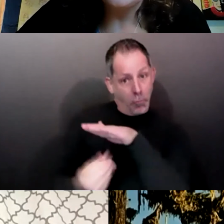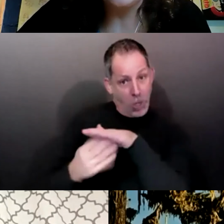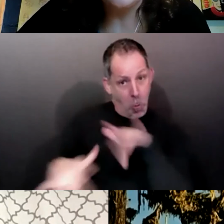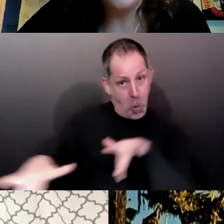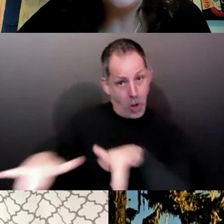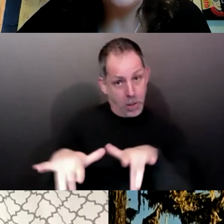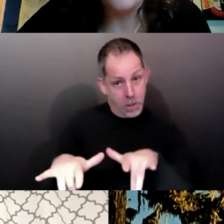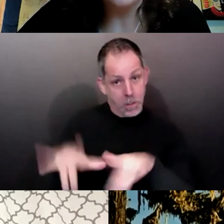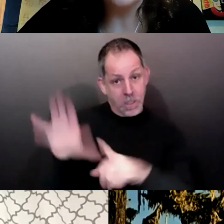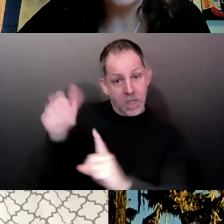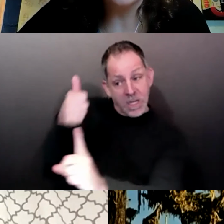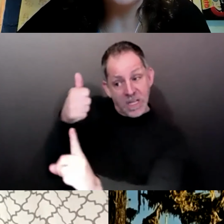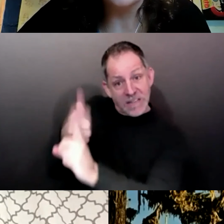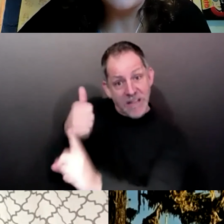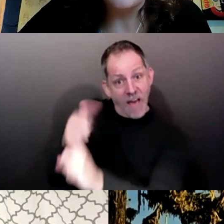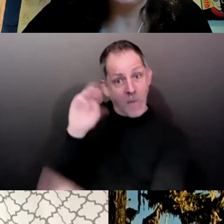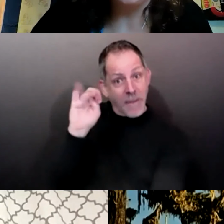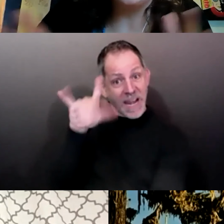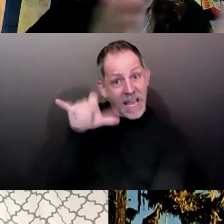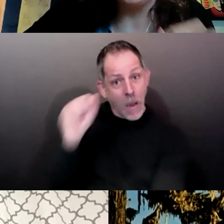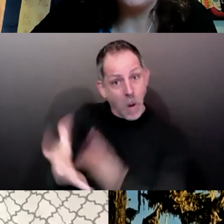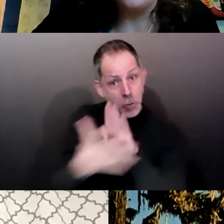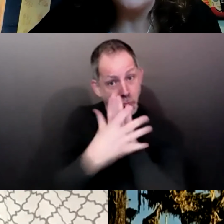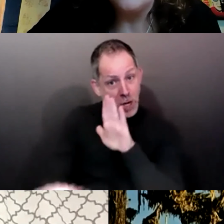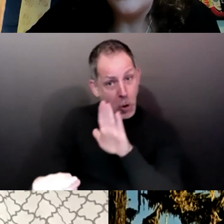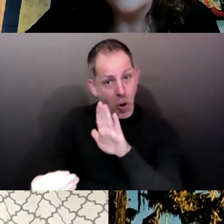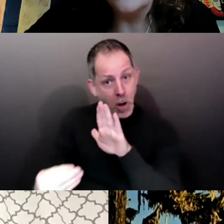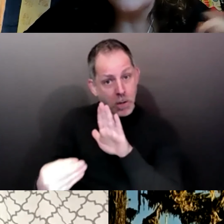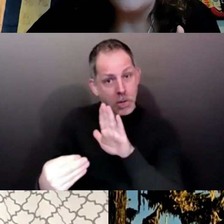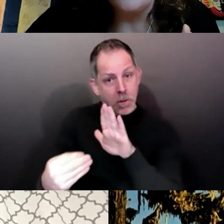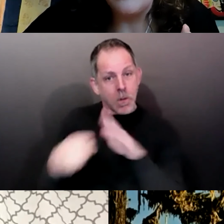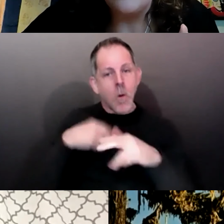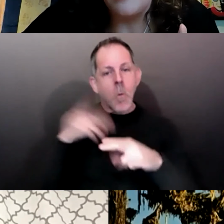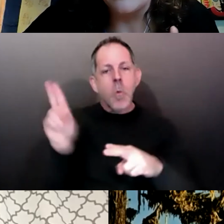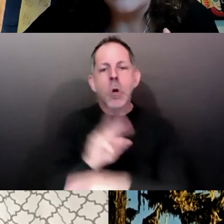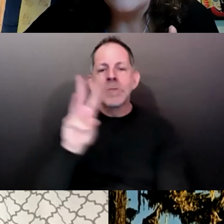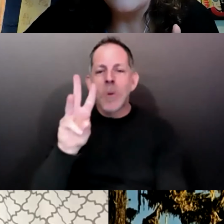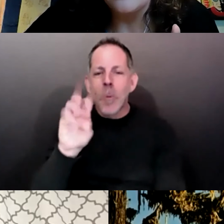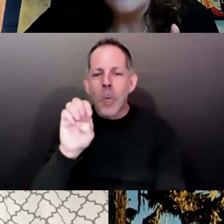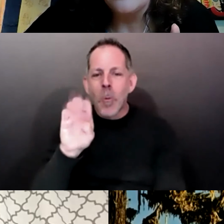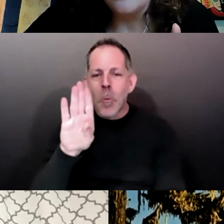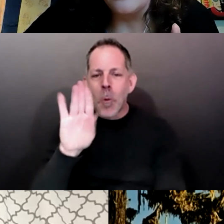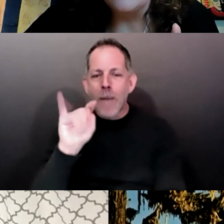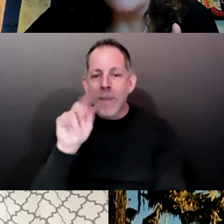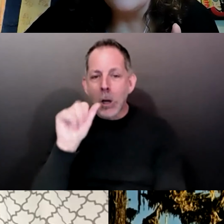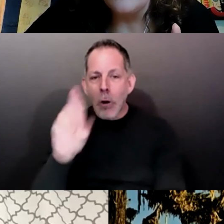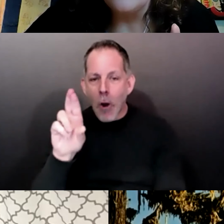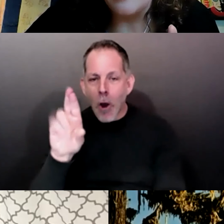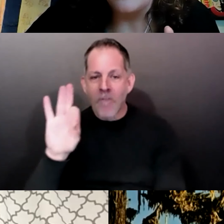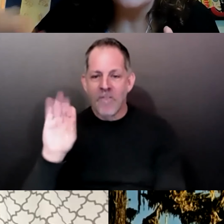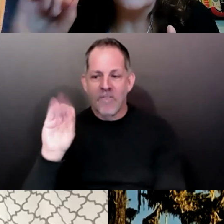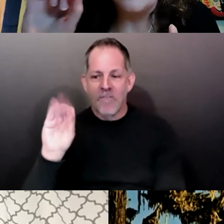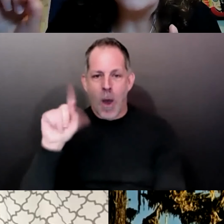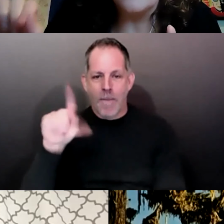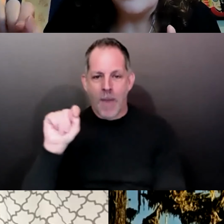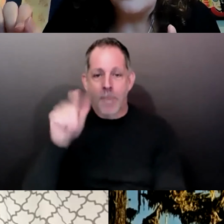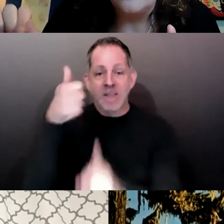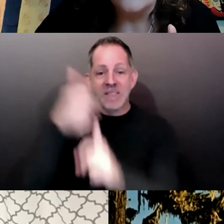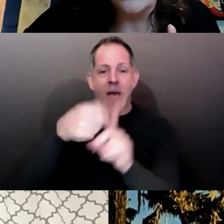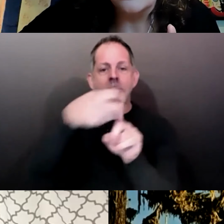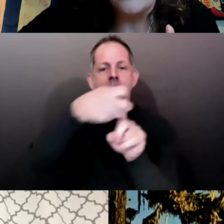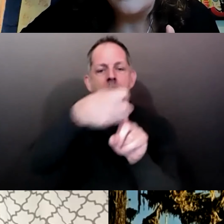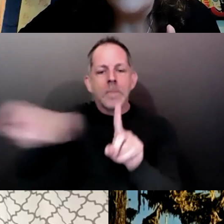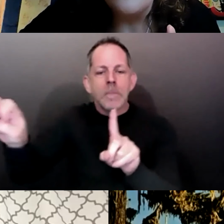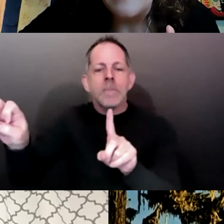record, we're using the webinar format. So we'll have to move you over to be a panelist. So if you've got your credentials